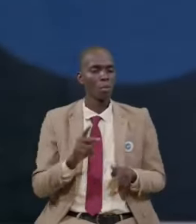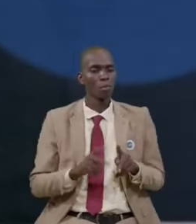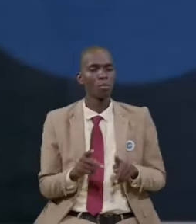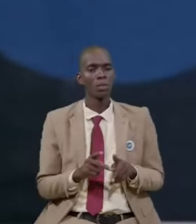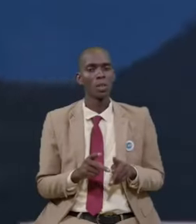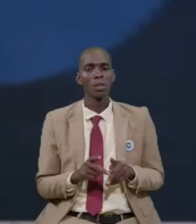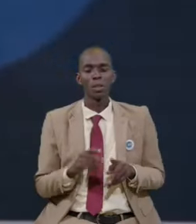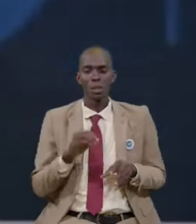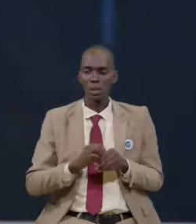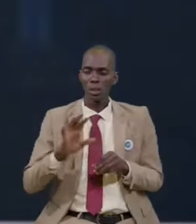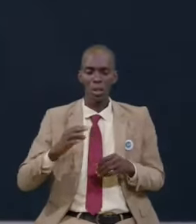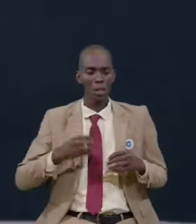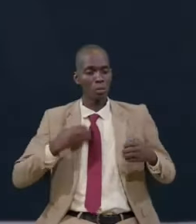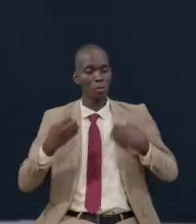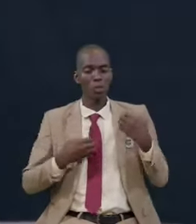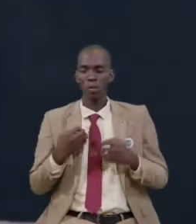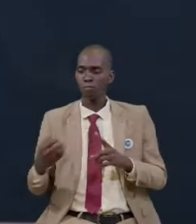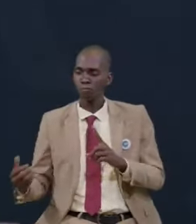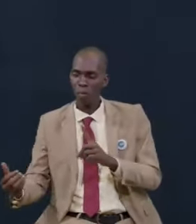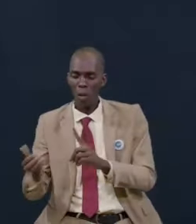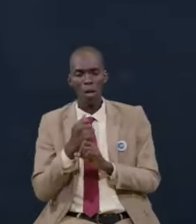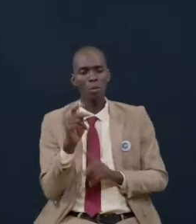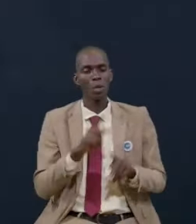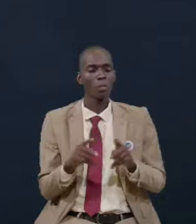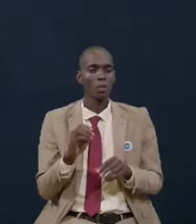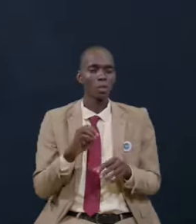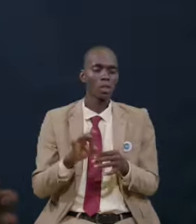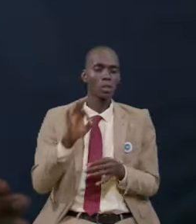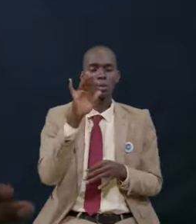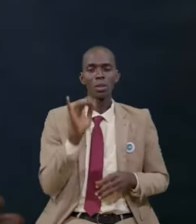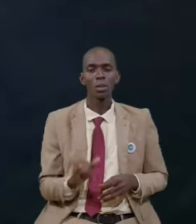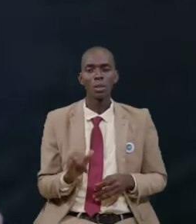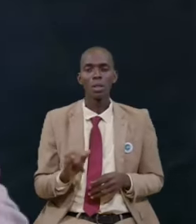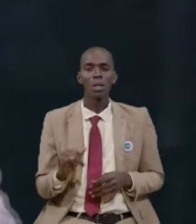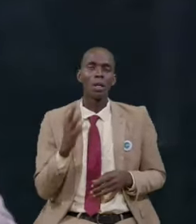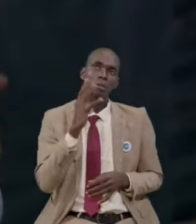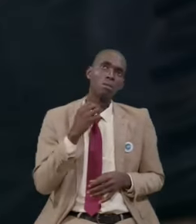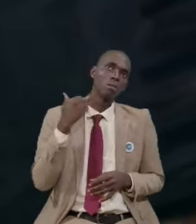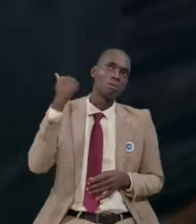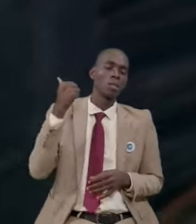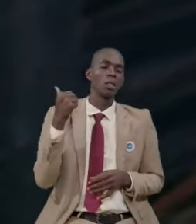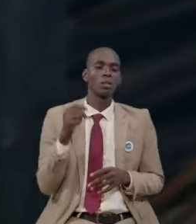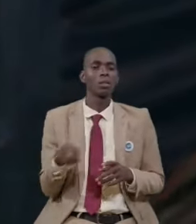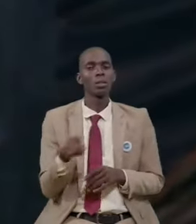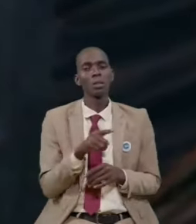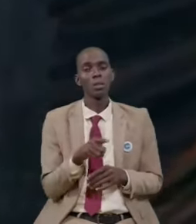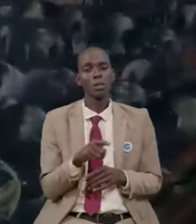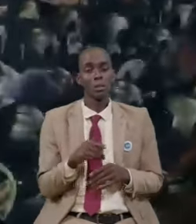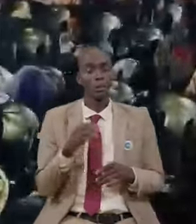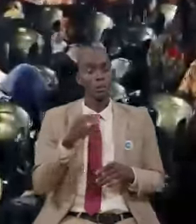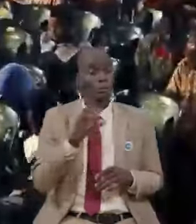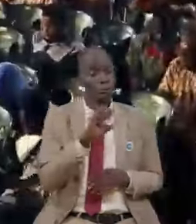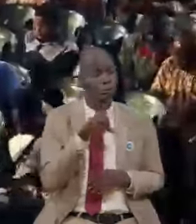people spiritually. He made them backslide. He made them